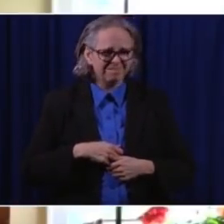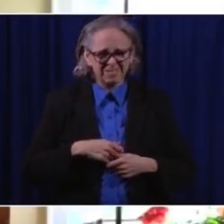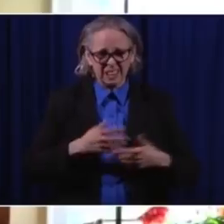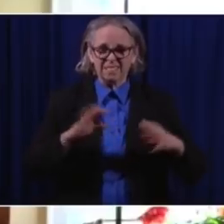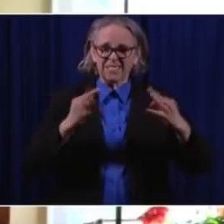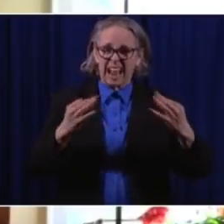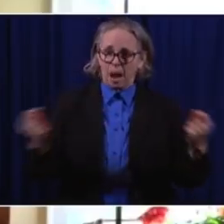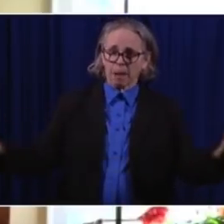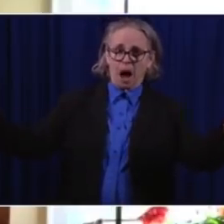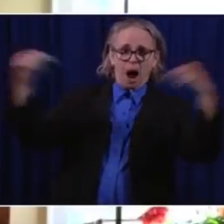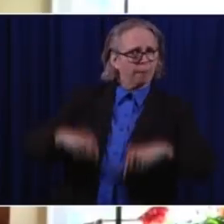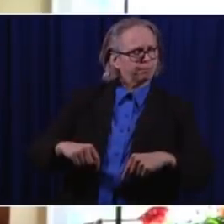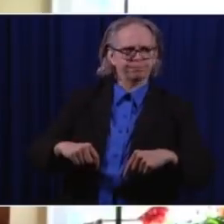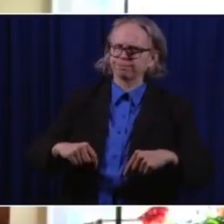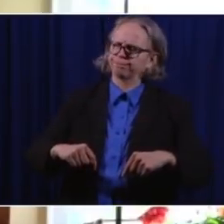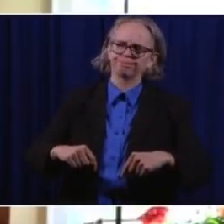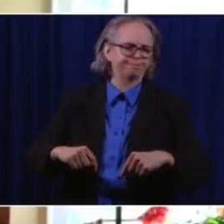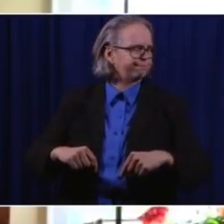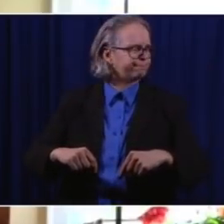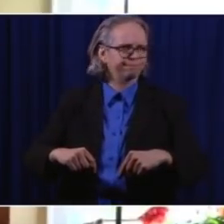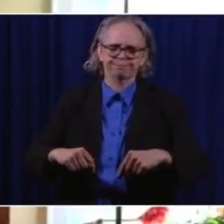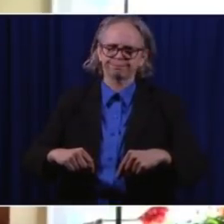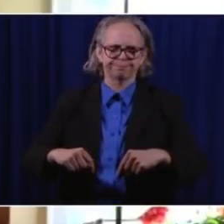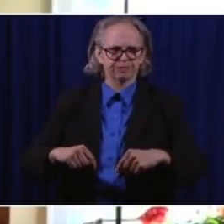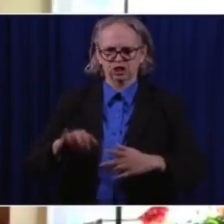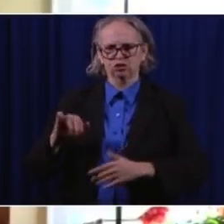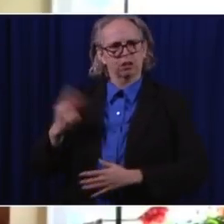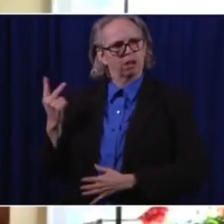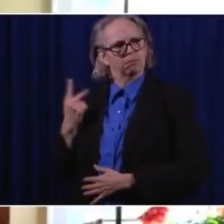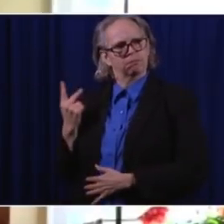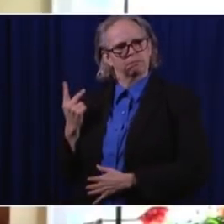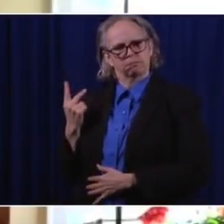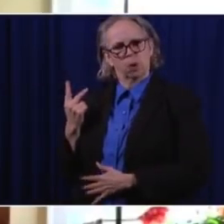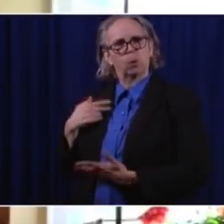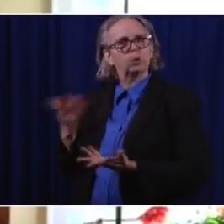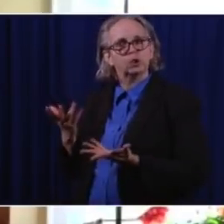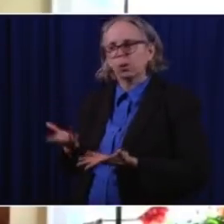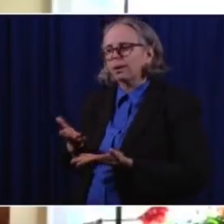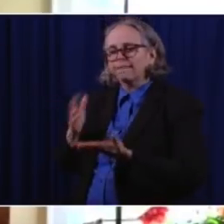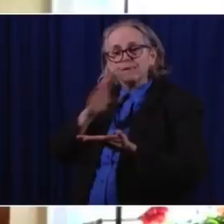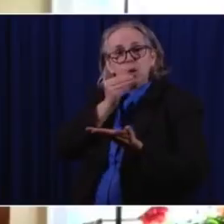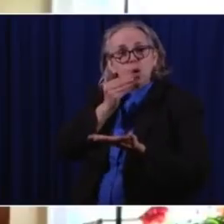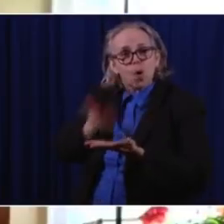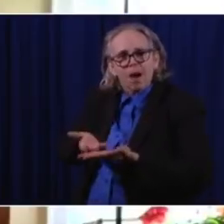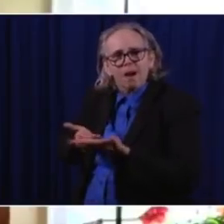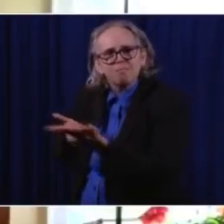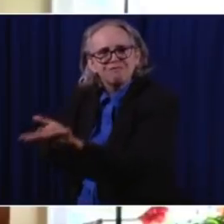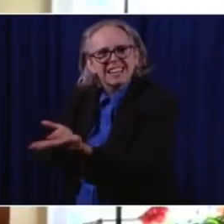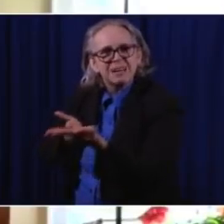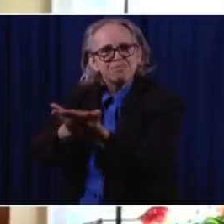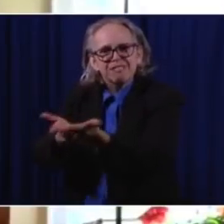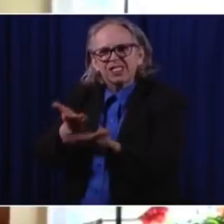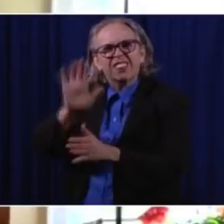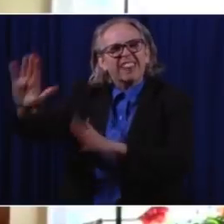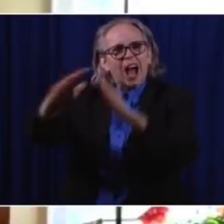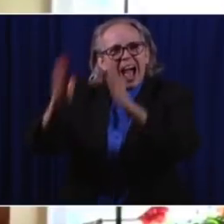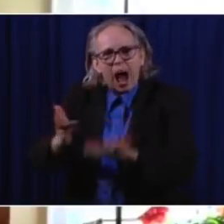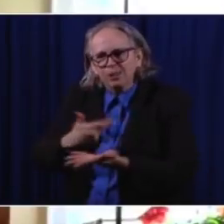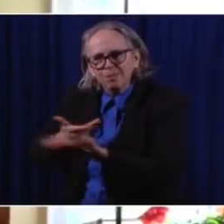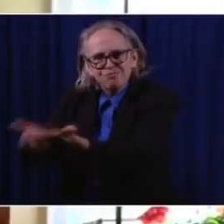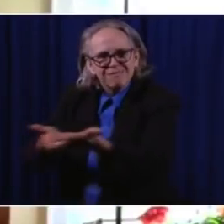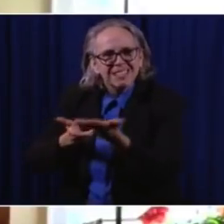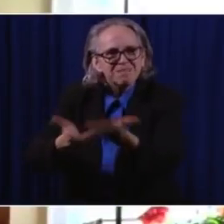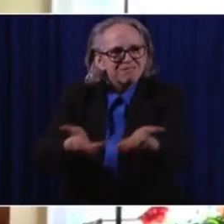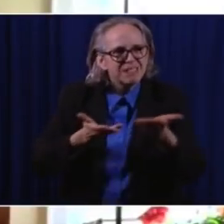actually going to deliver it, or they're going to pick it up. We're going to take it right to their homes. And we'll do some FaceTime and we'll do some Zoom time